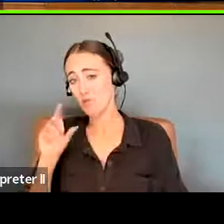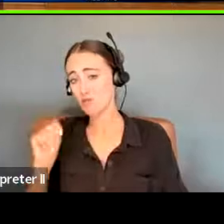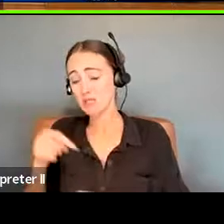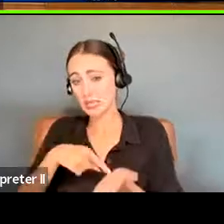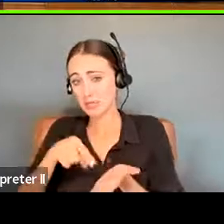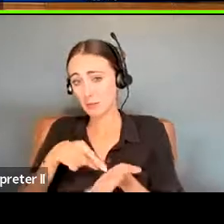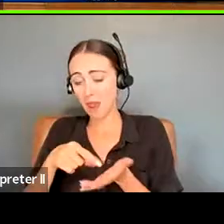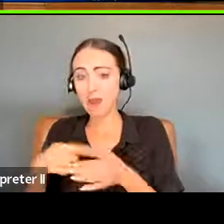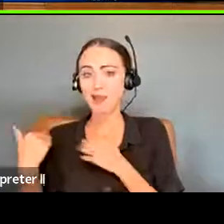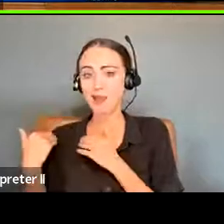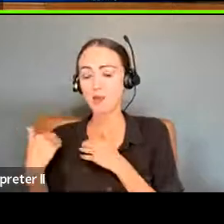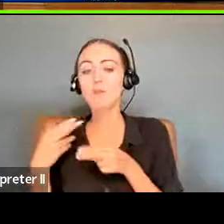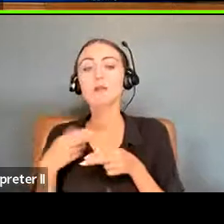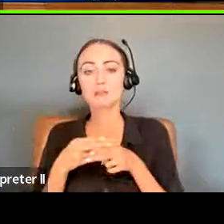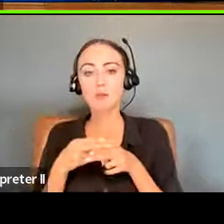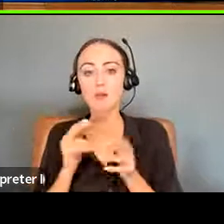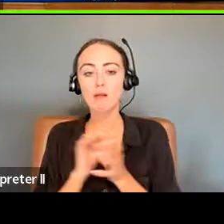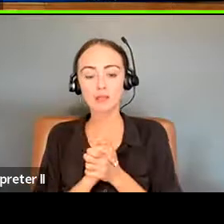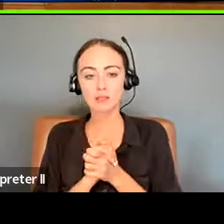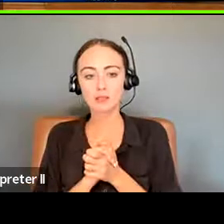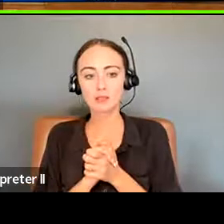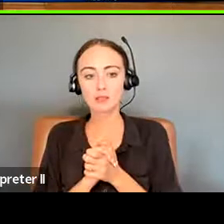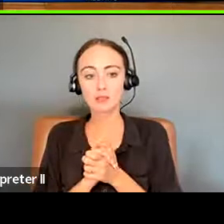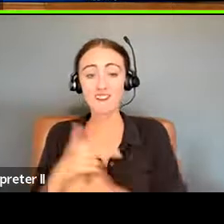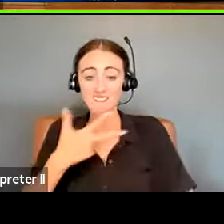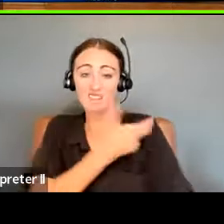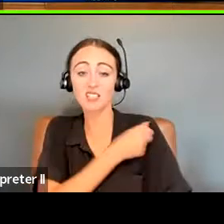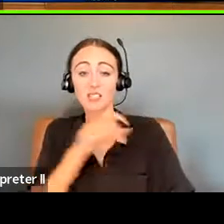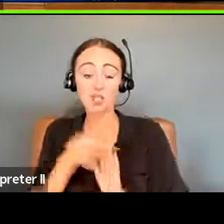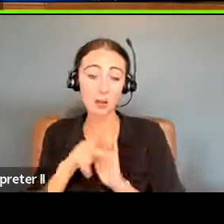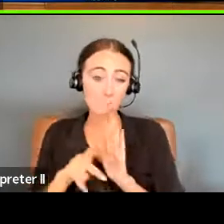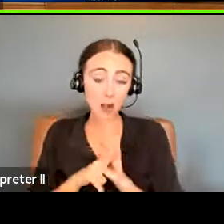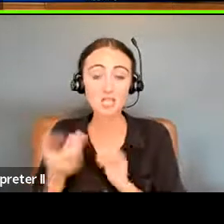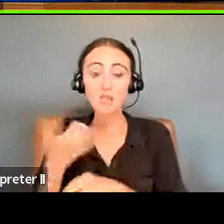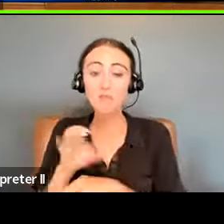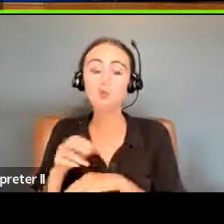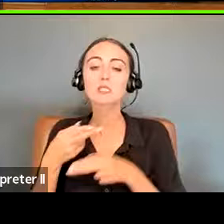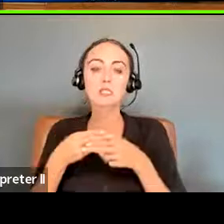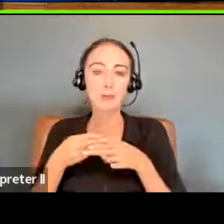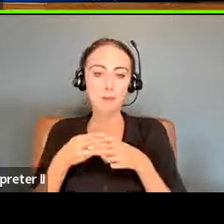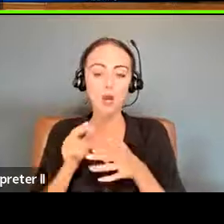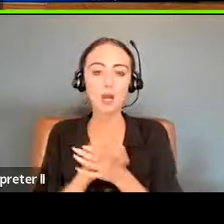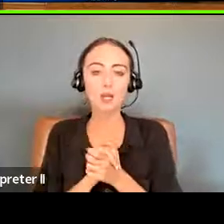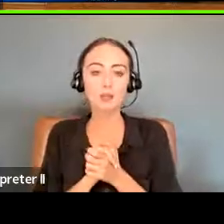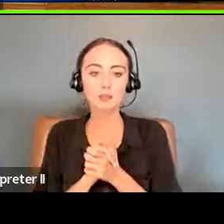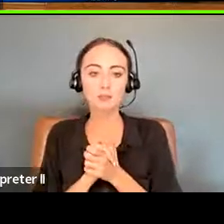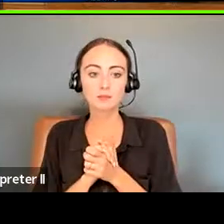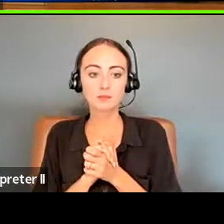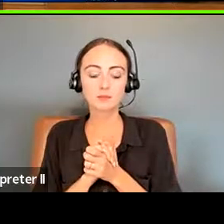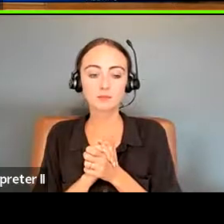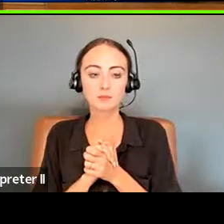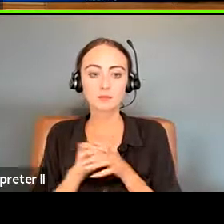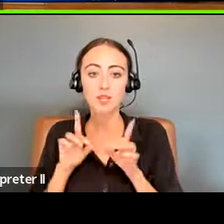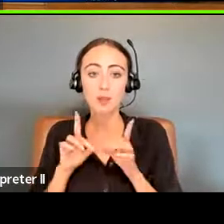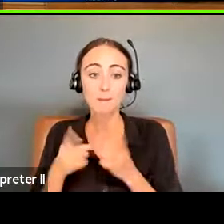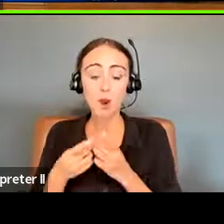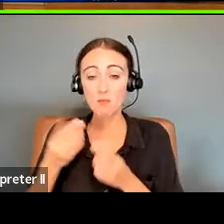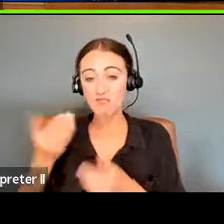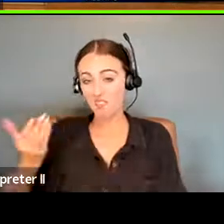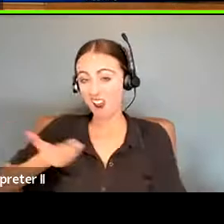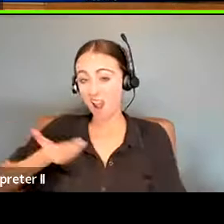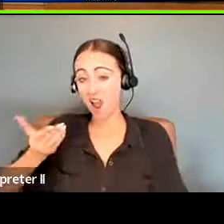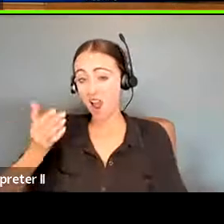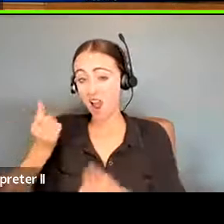spending accountability temporary, council vaccination policy enforcement temporary, Department of for hire